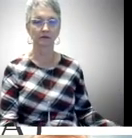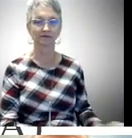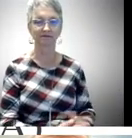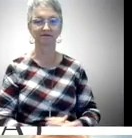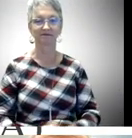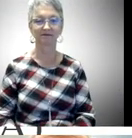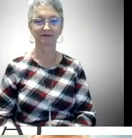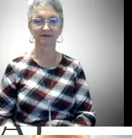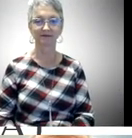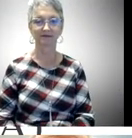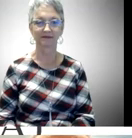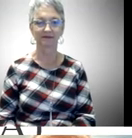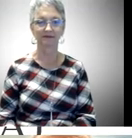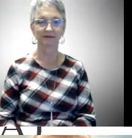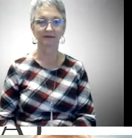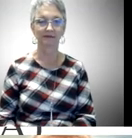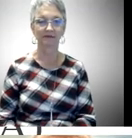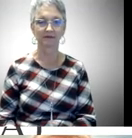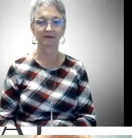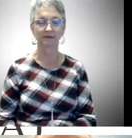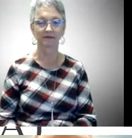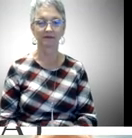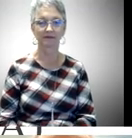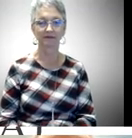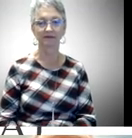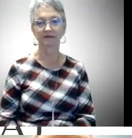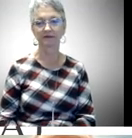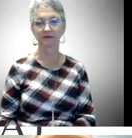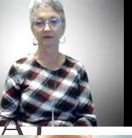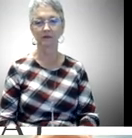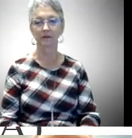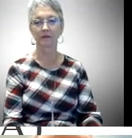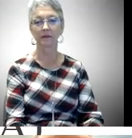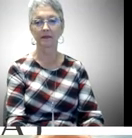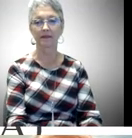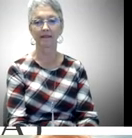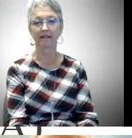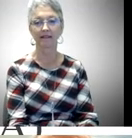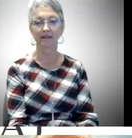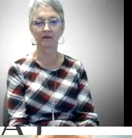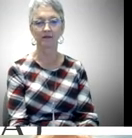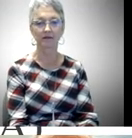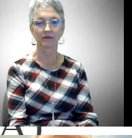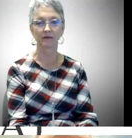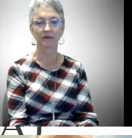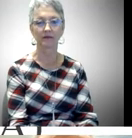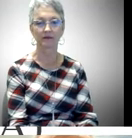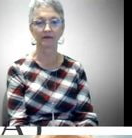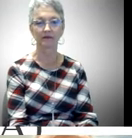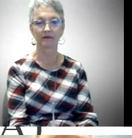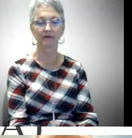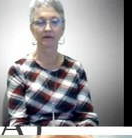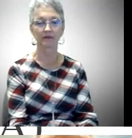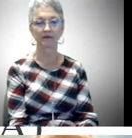with Disabilities Act. Just think, we have the first generation of people with disabilities who've grown up under the